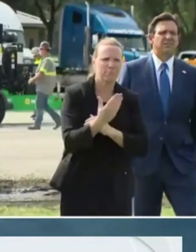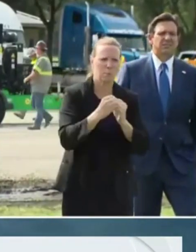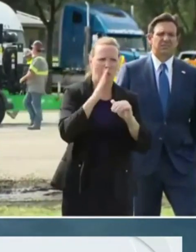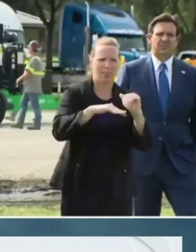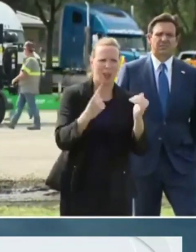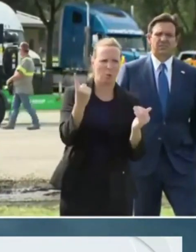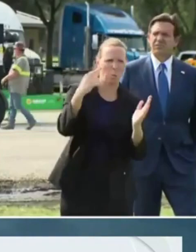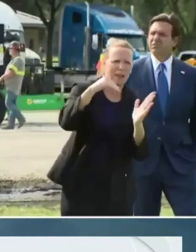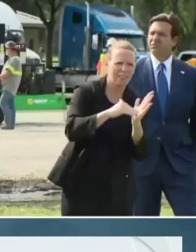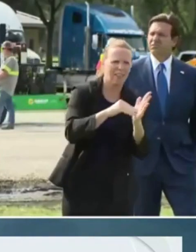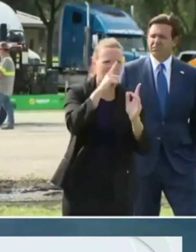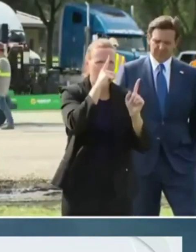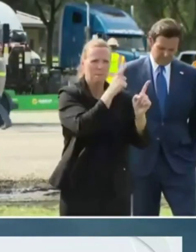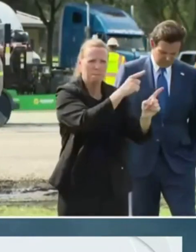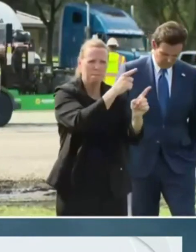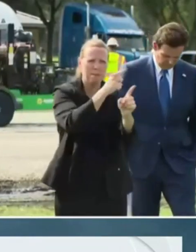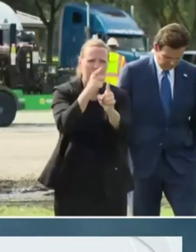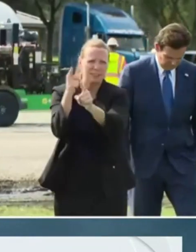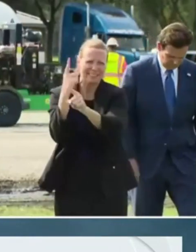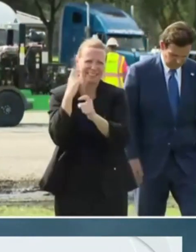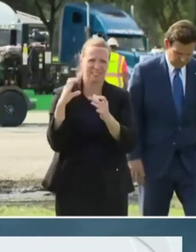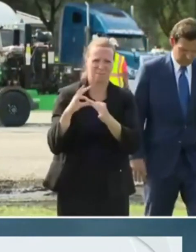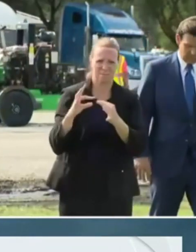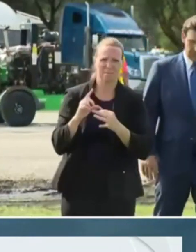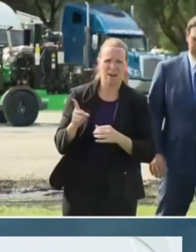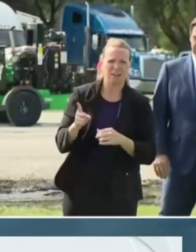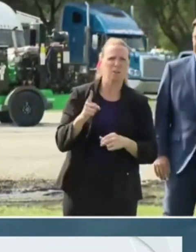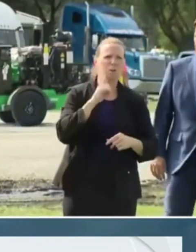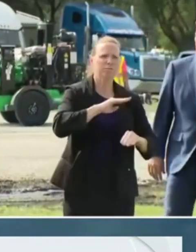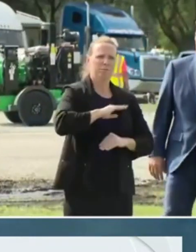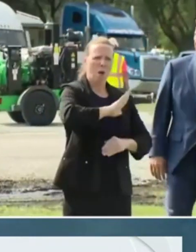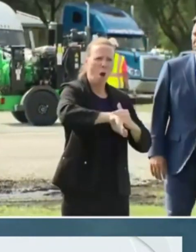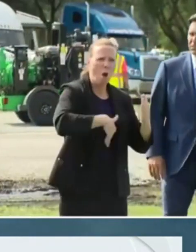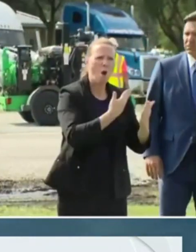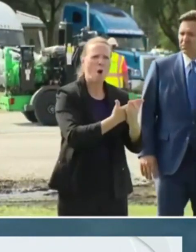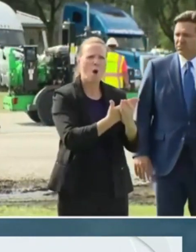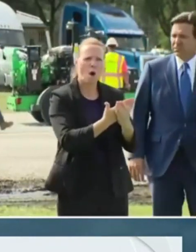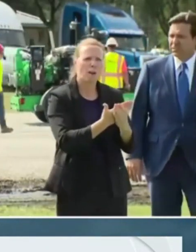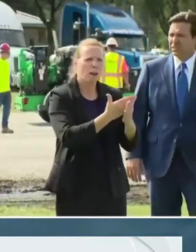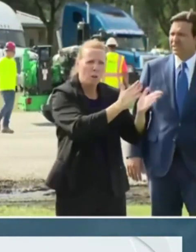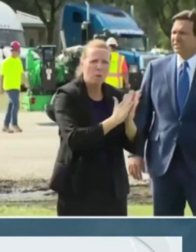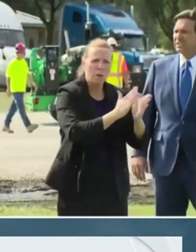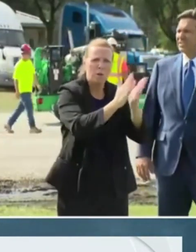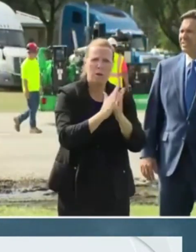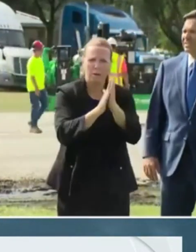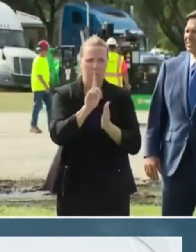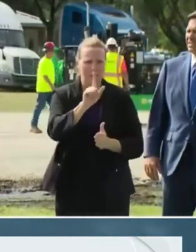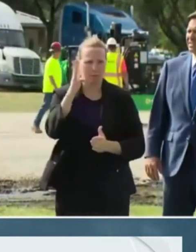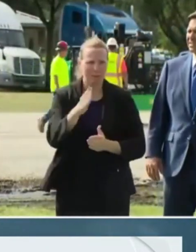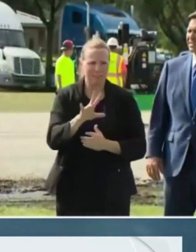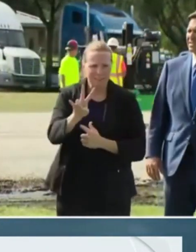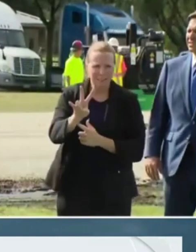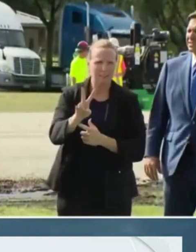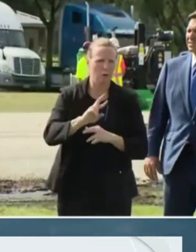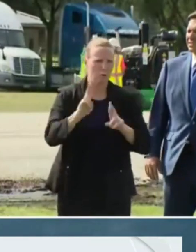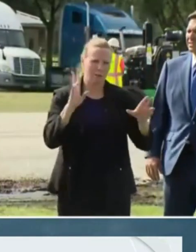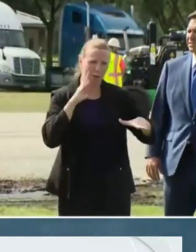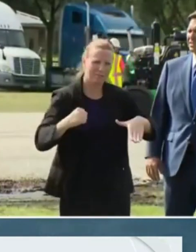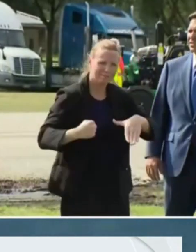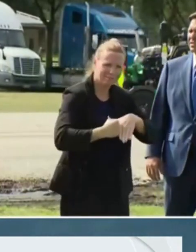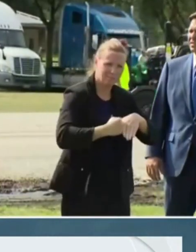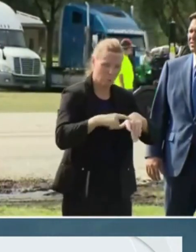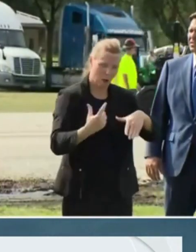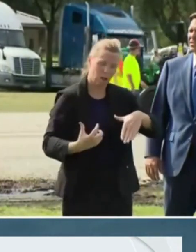storm surge, saying every place on the west coast of Florida could get major storm surge. He says 51 counties are already under a